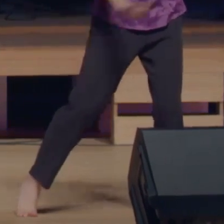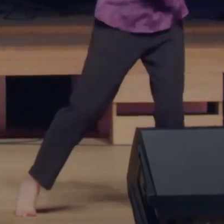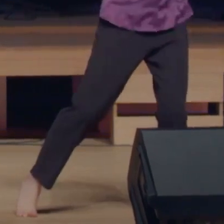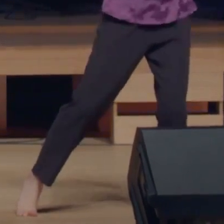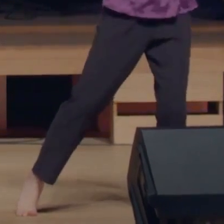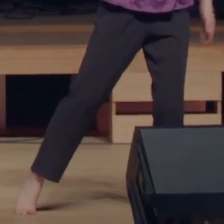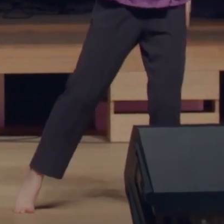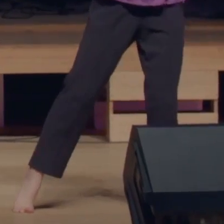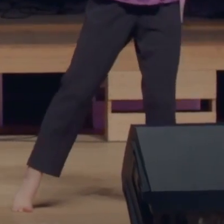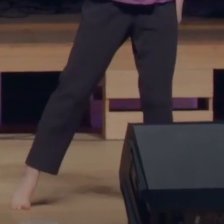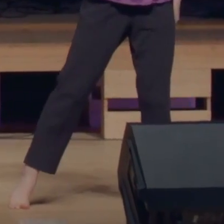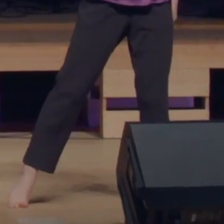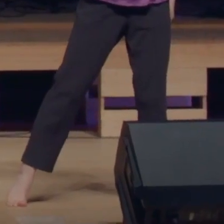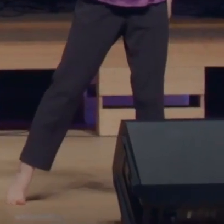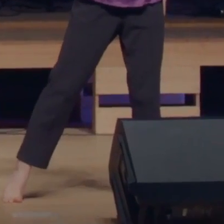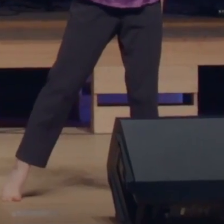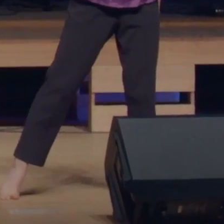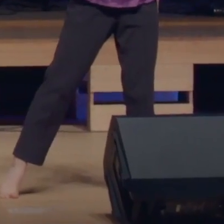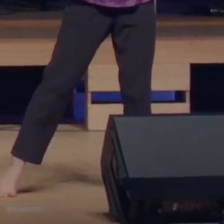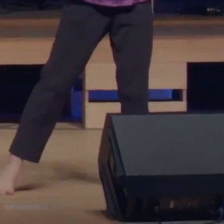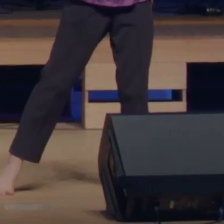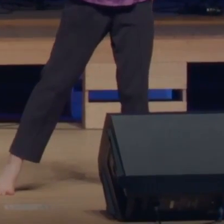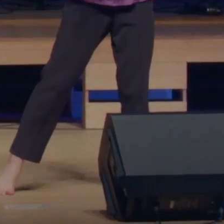a new man.